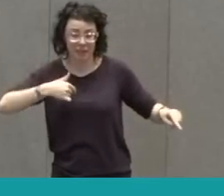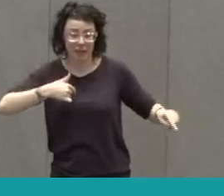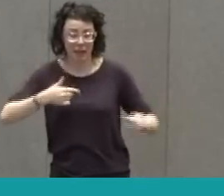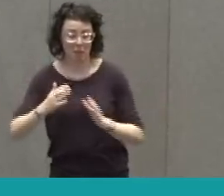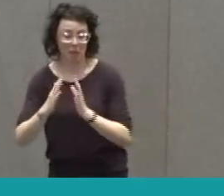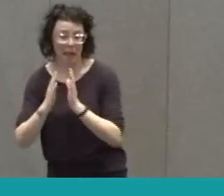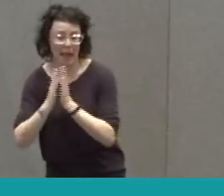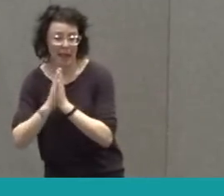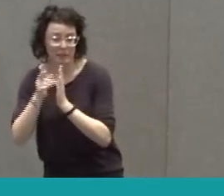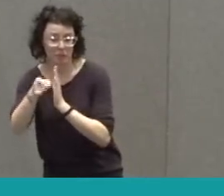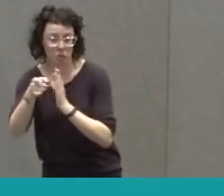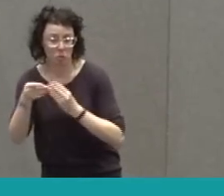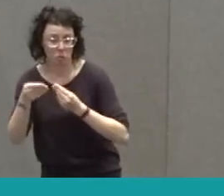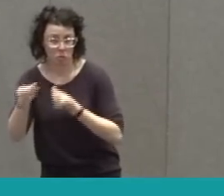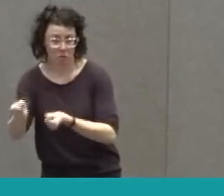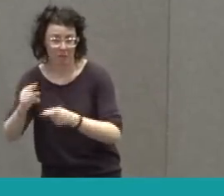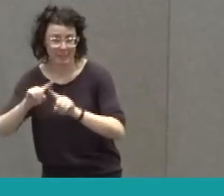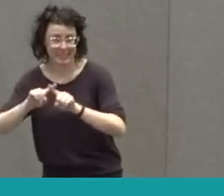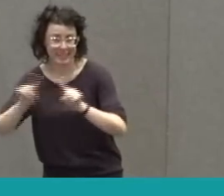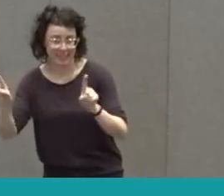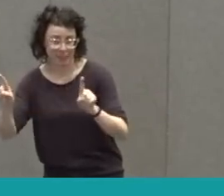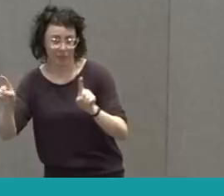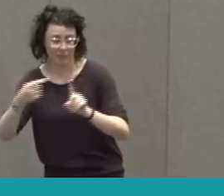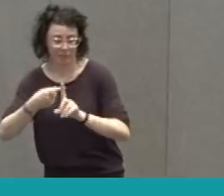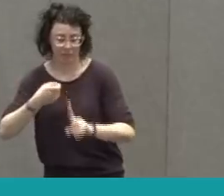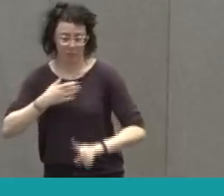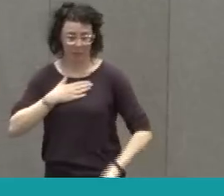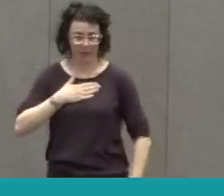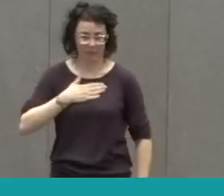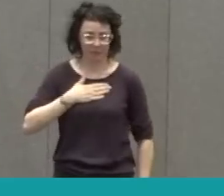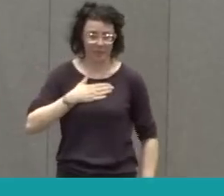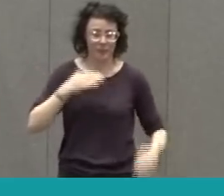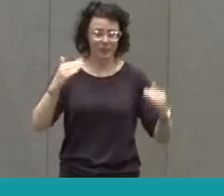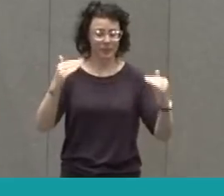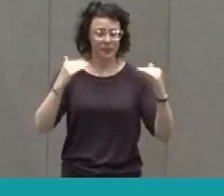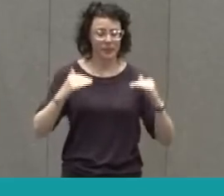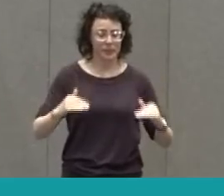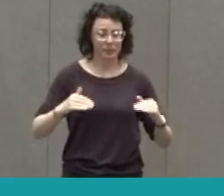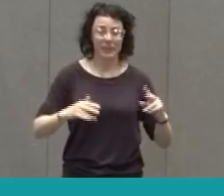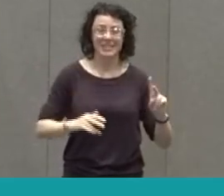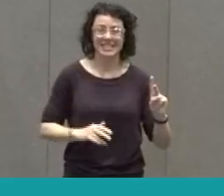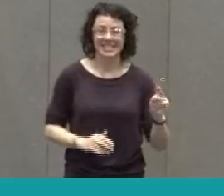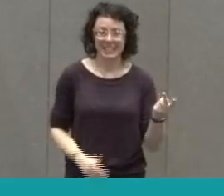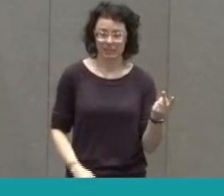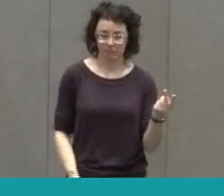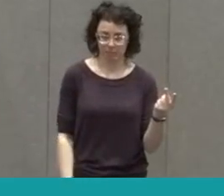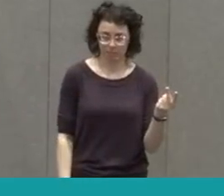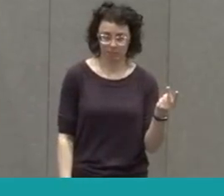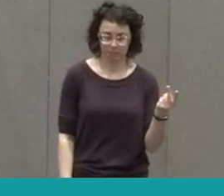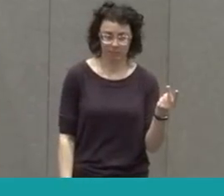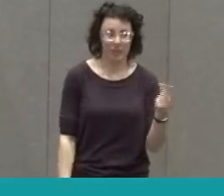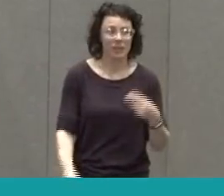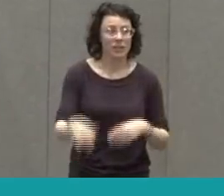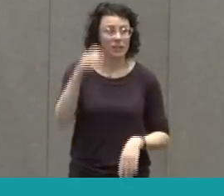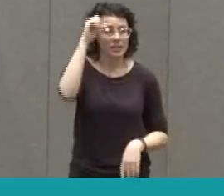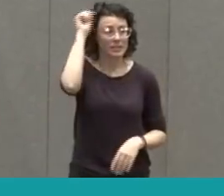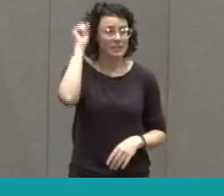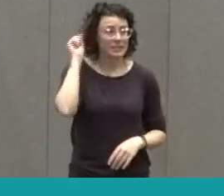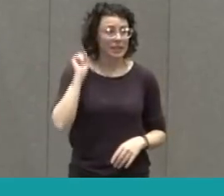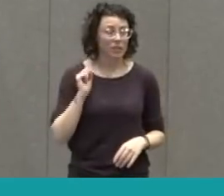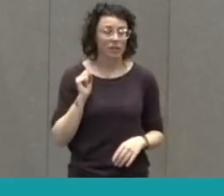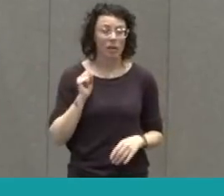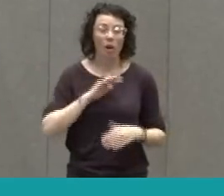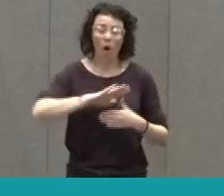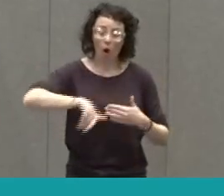So the second one, we have today Sarah counted all the wheels of all of the cycles in the